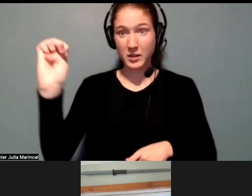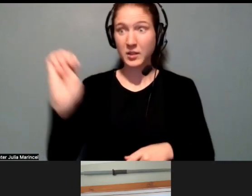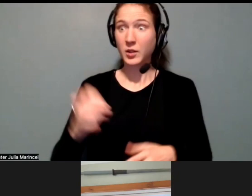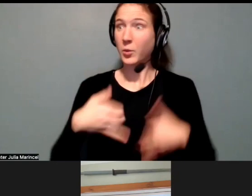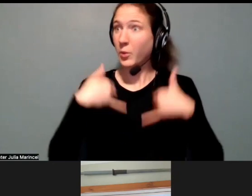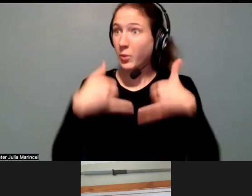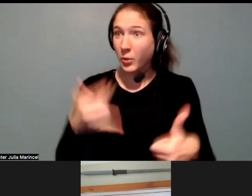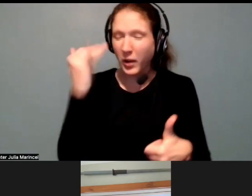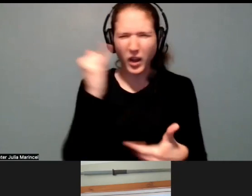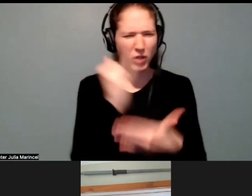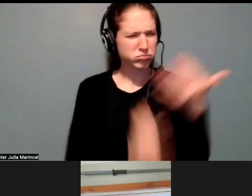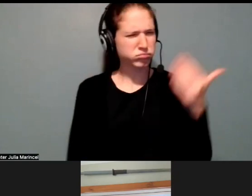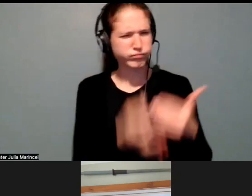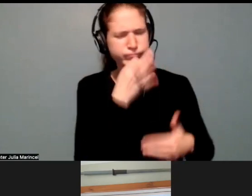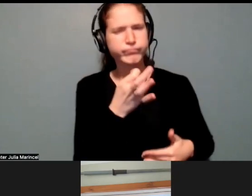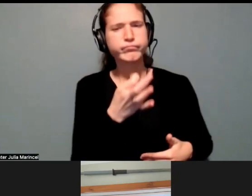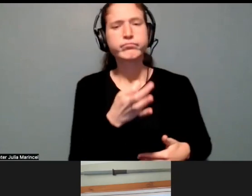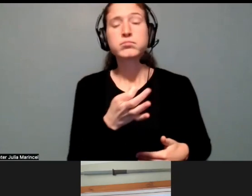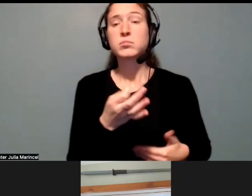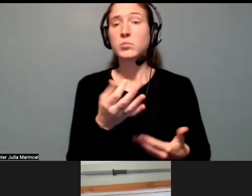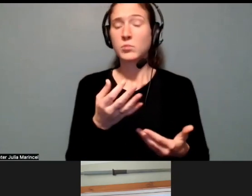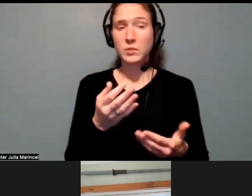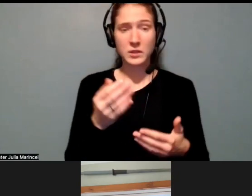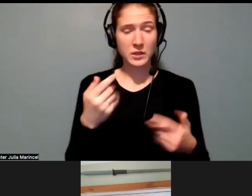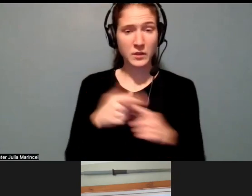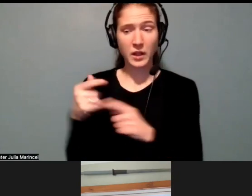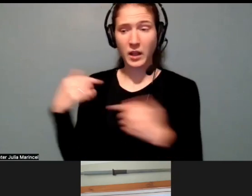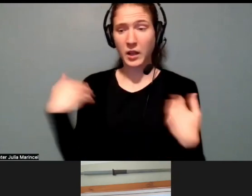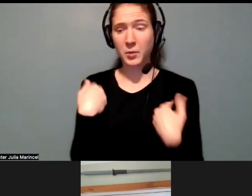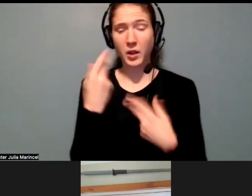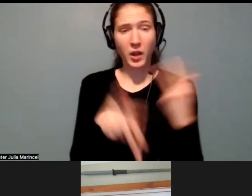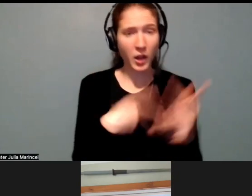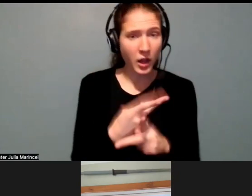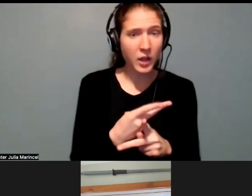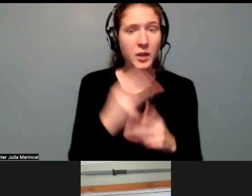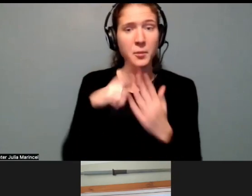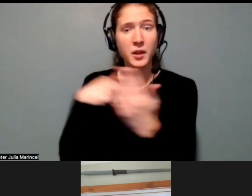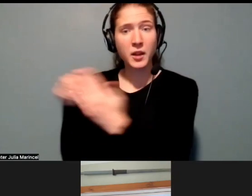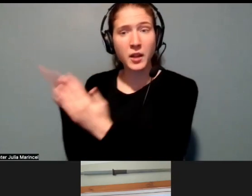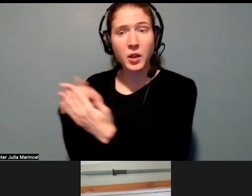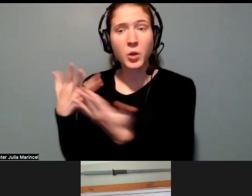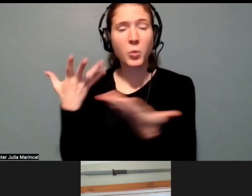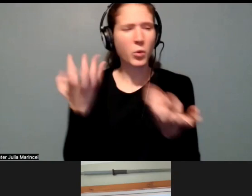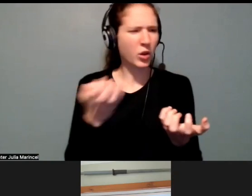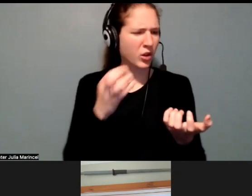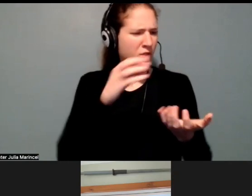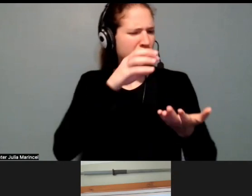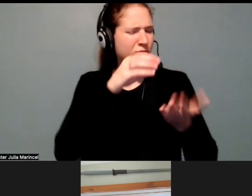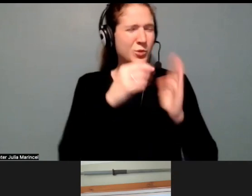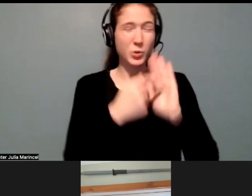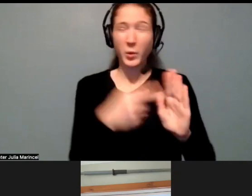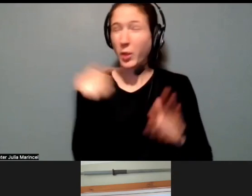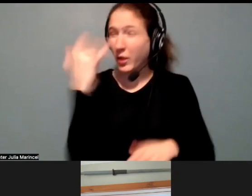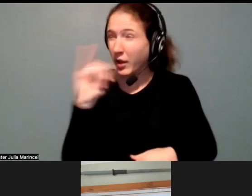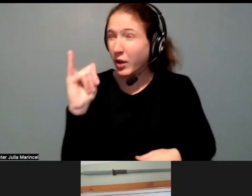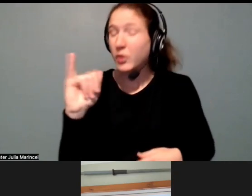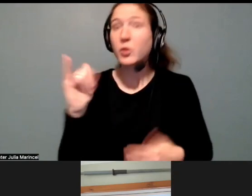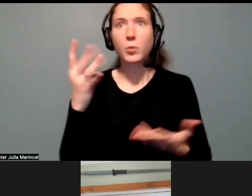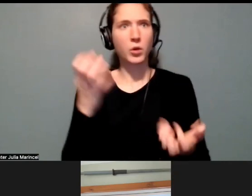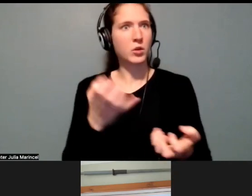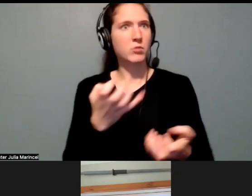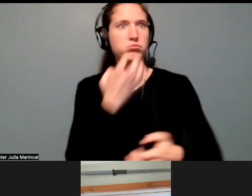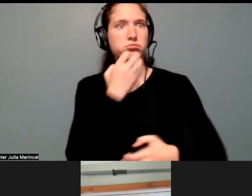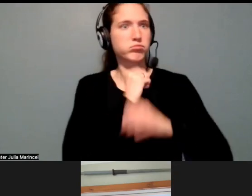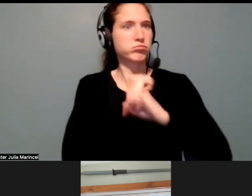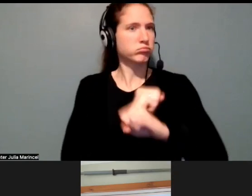to document the species he paints, but to contribute to saving them from extinction wherever he can. I think that's really wonderful,